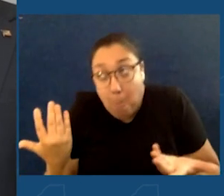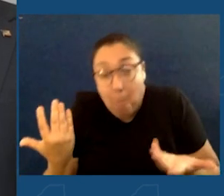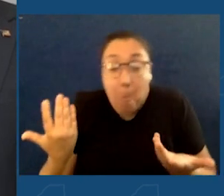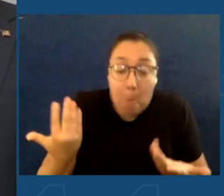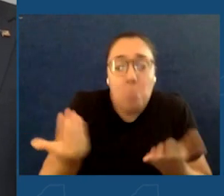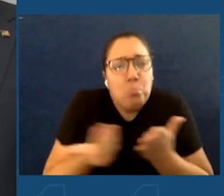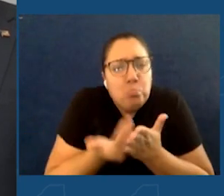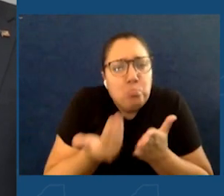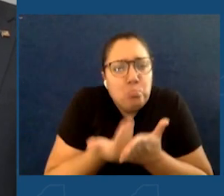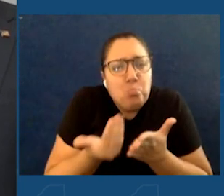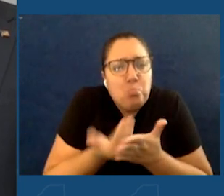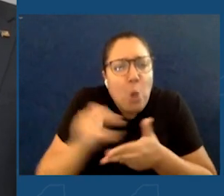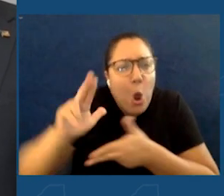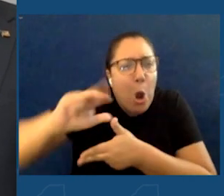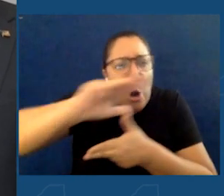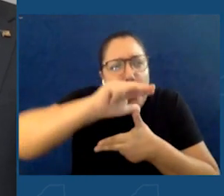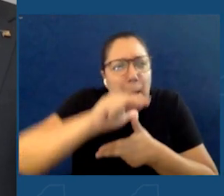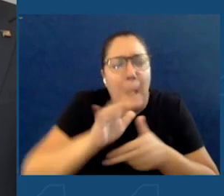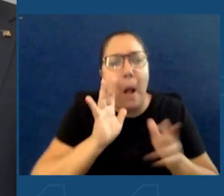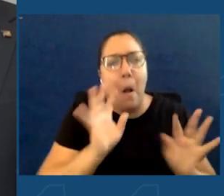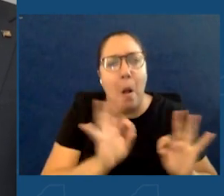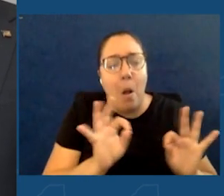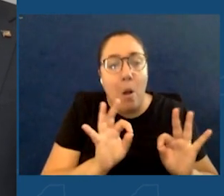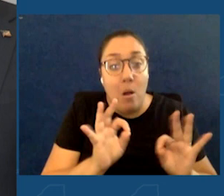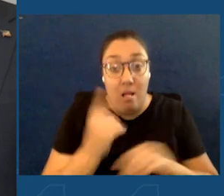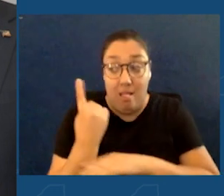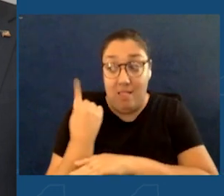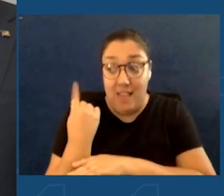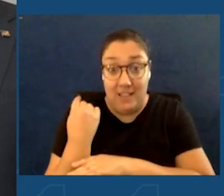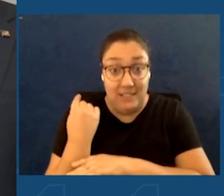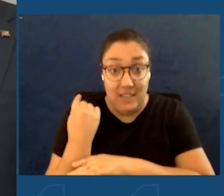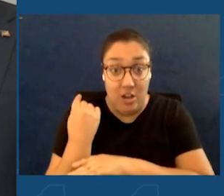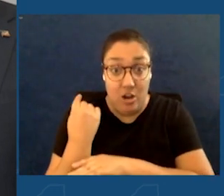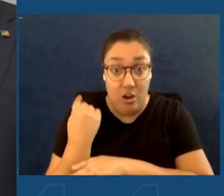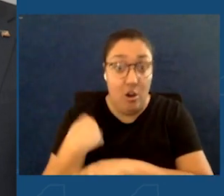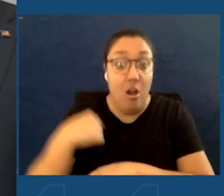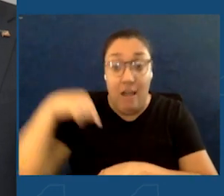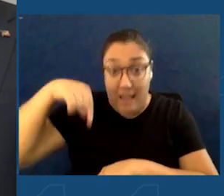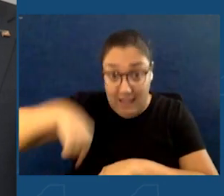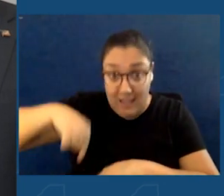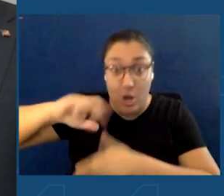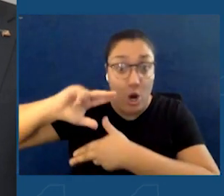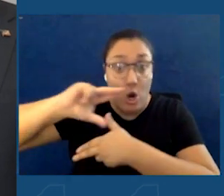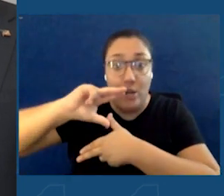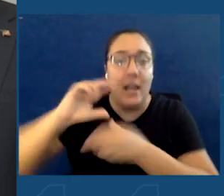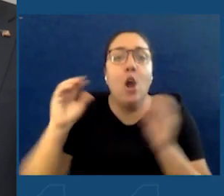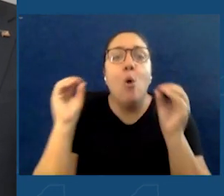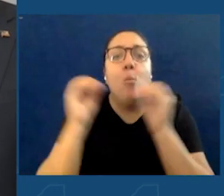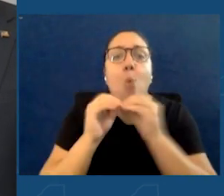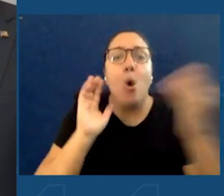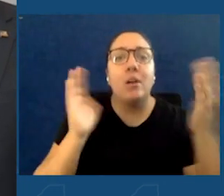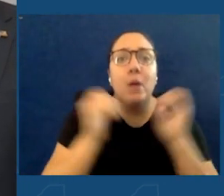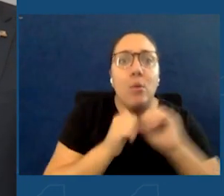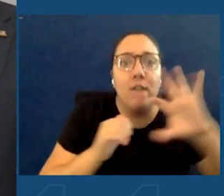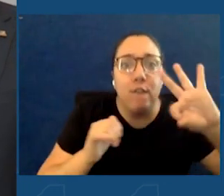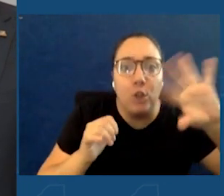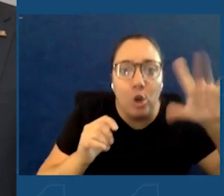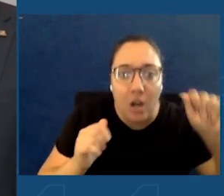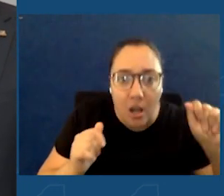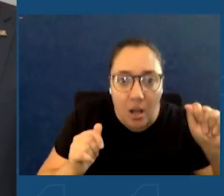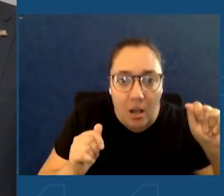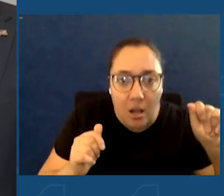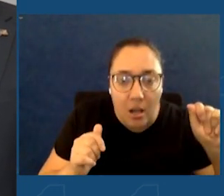with hurricanes. Last year, we had more hurricanes in the entire state of Florida, right here in the state of New York. So we have no excuses. We have the experience,